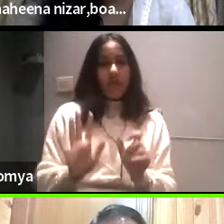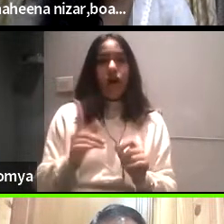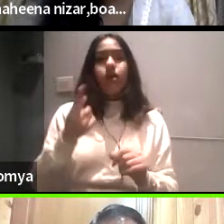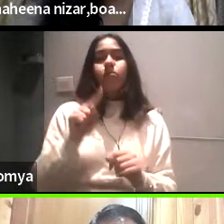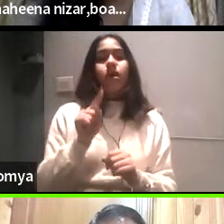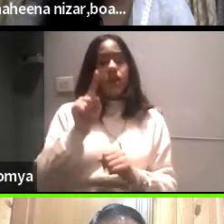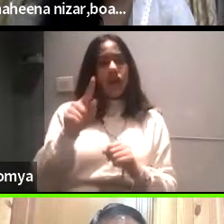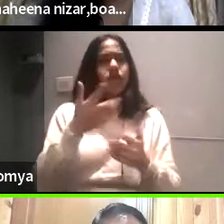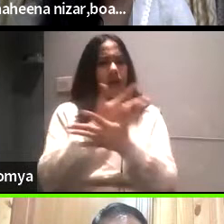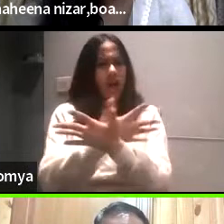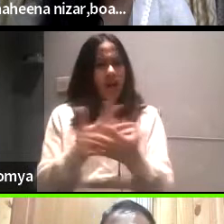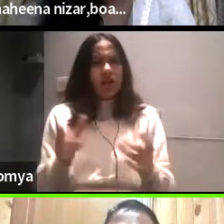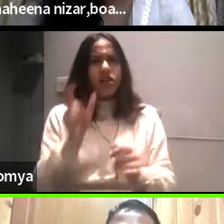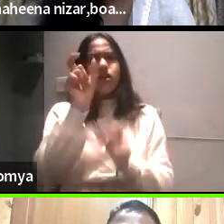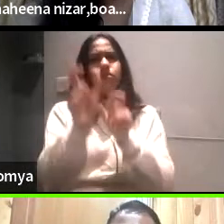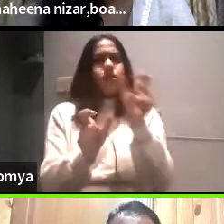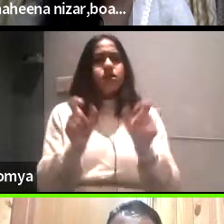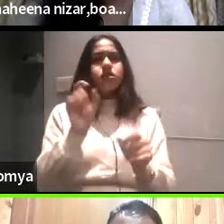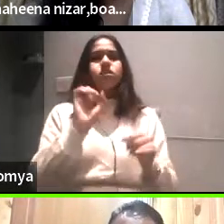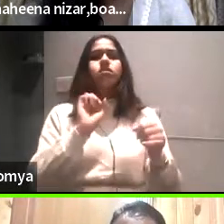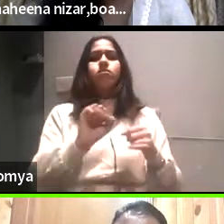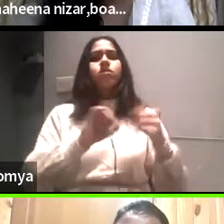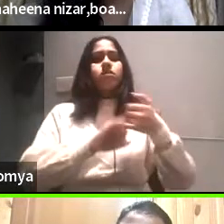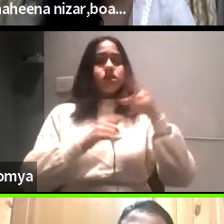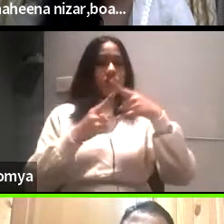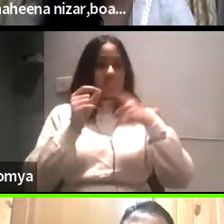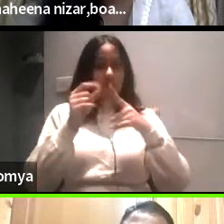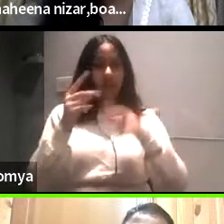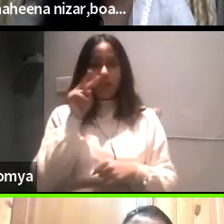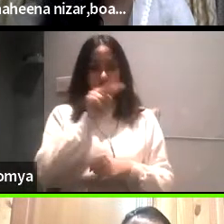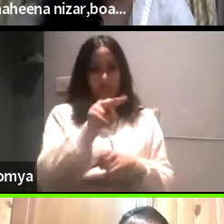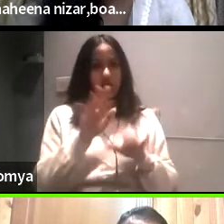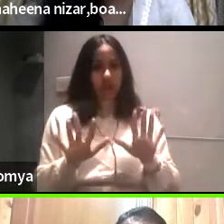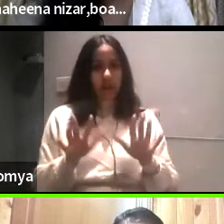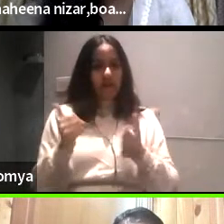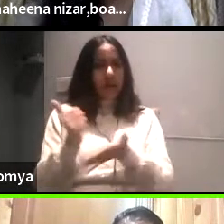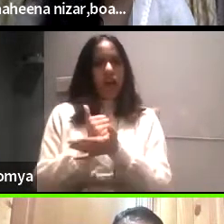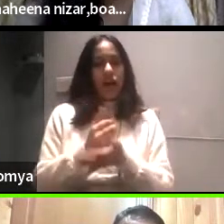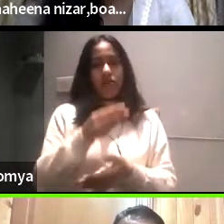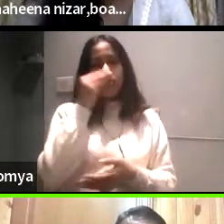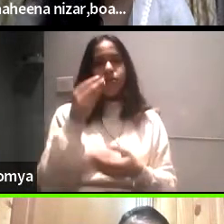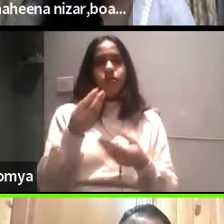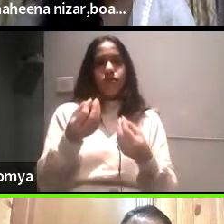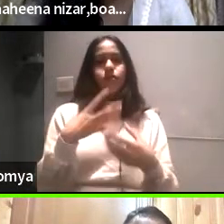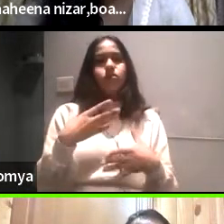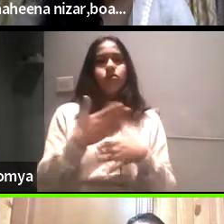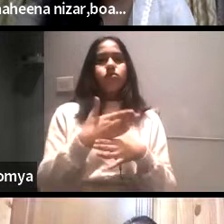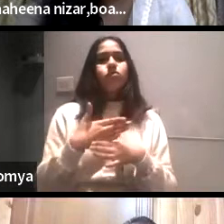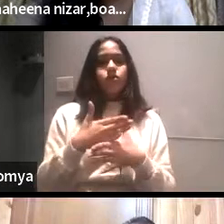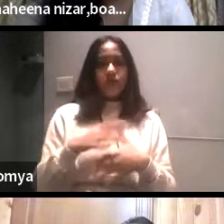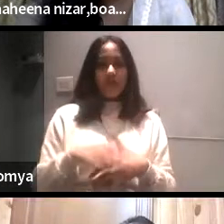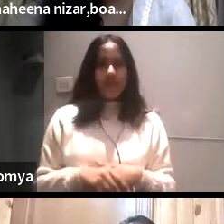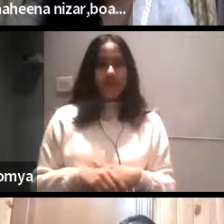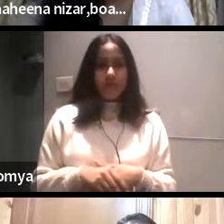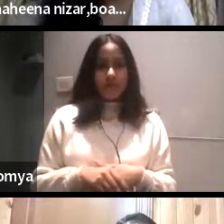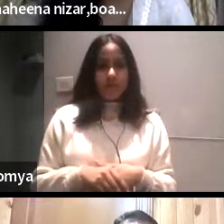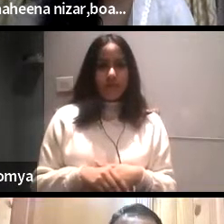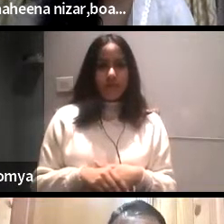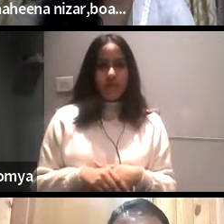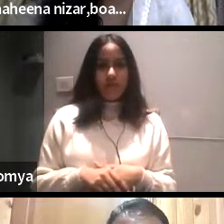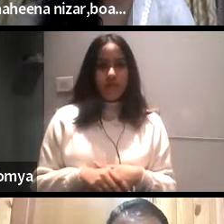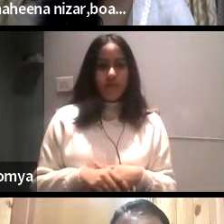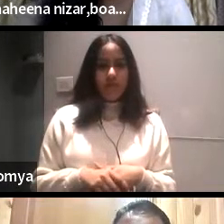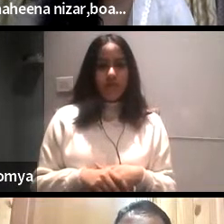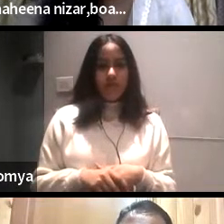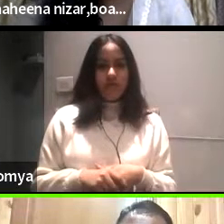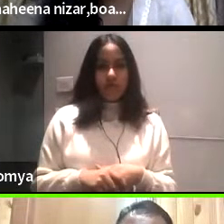you see any specific steps which they took? Because that will be very, very helpful, please. Some of them became successful. Sorry, can you repeat